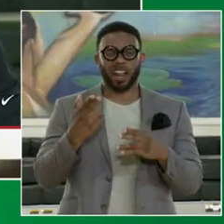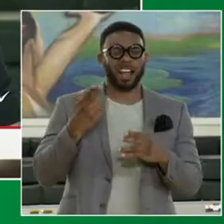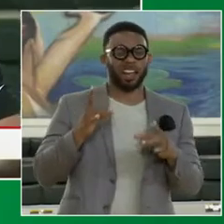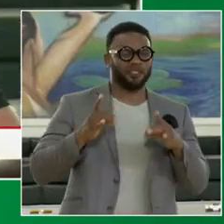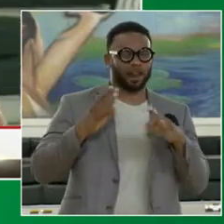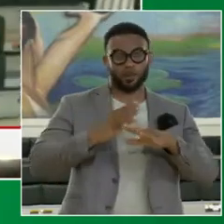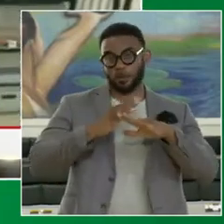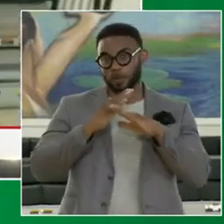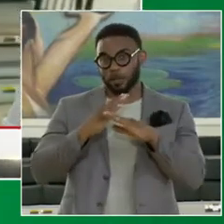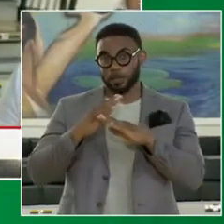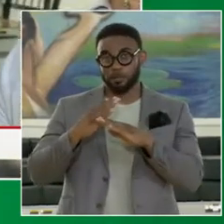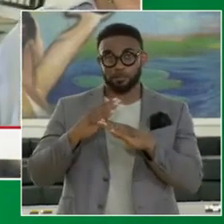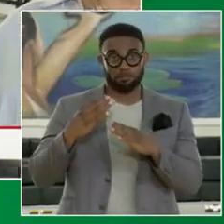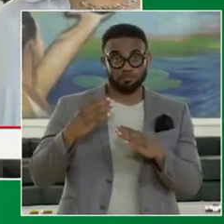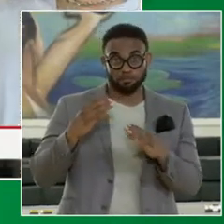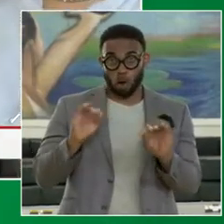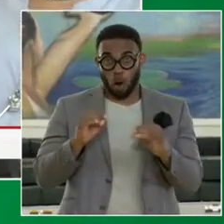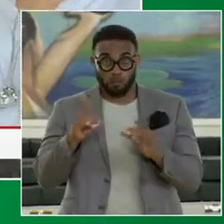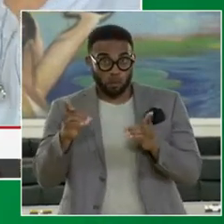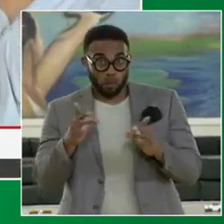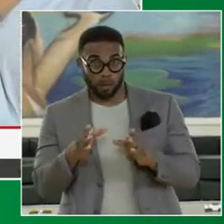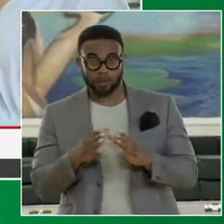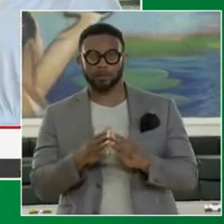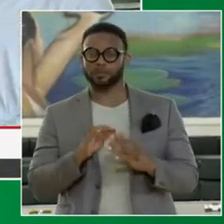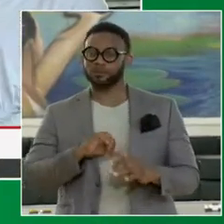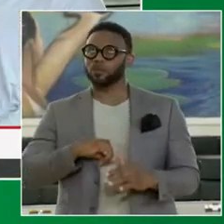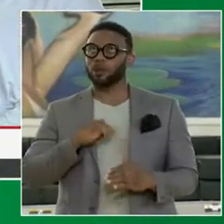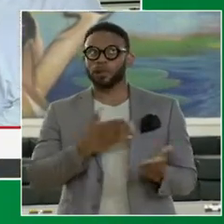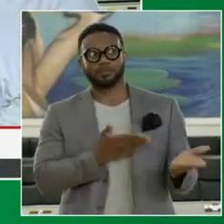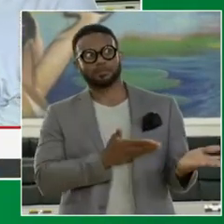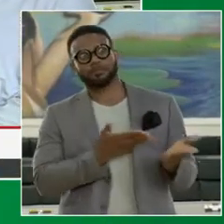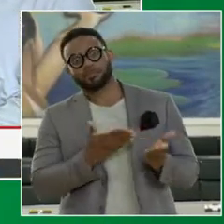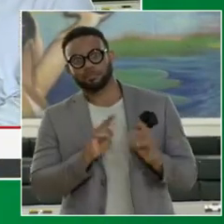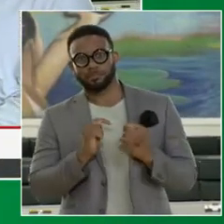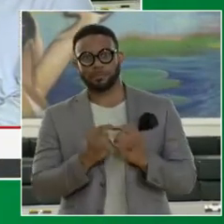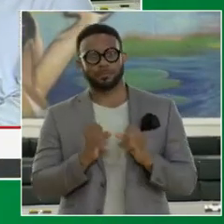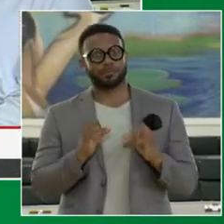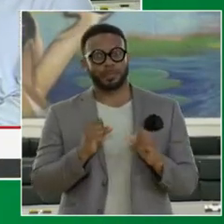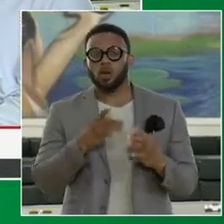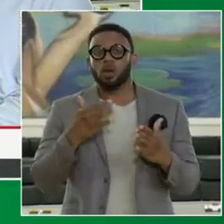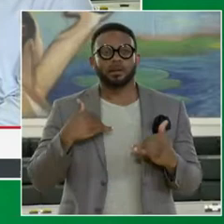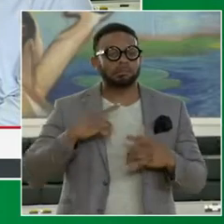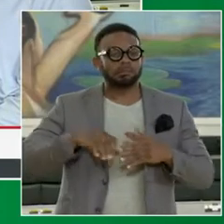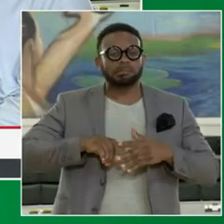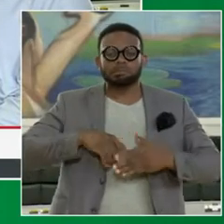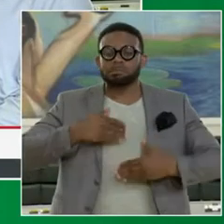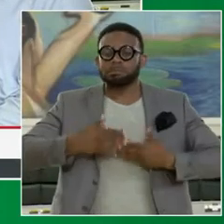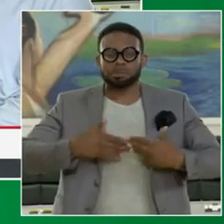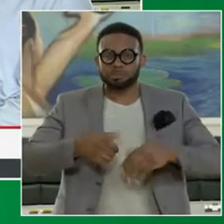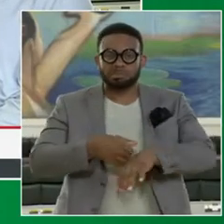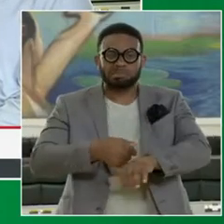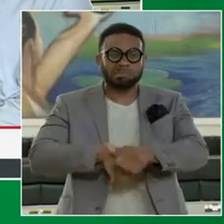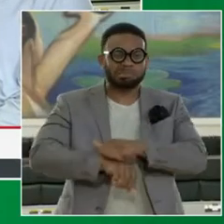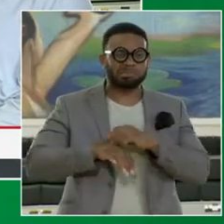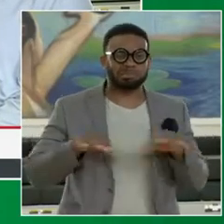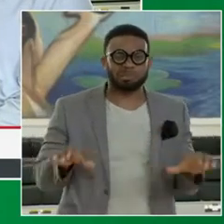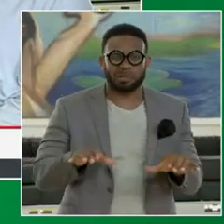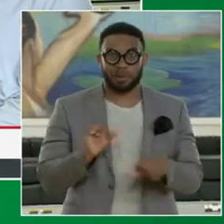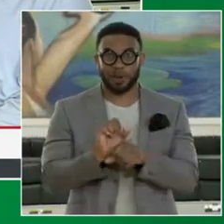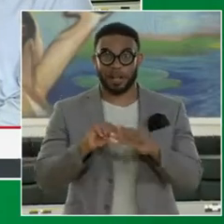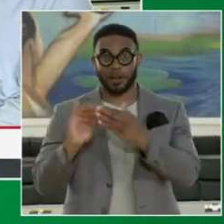Violence Prevention Office Director. We're very proud to have her here. She's already gotten started. She's already on the ground out there doing